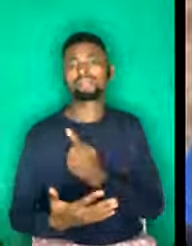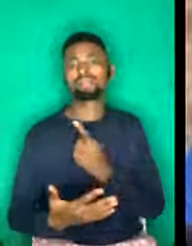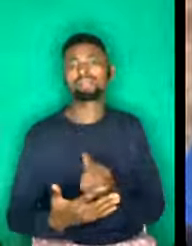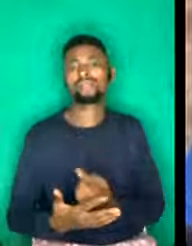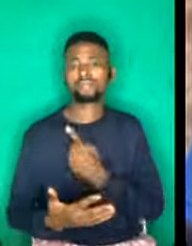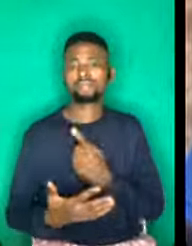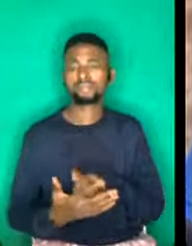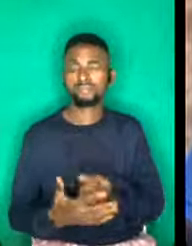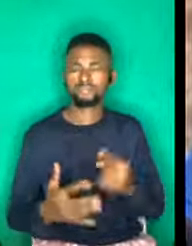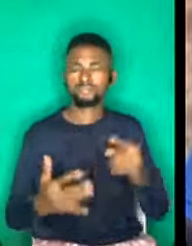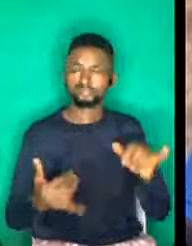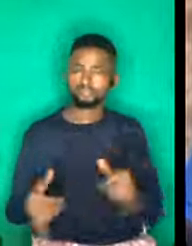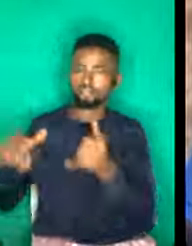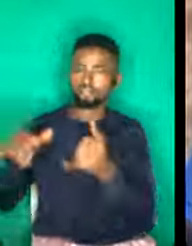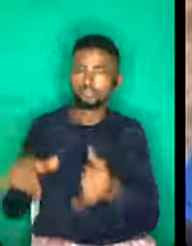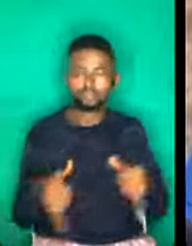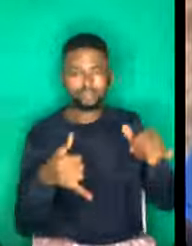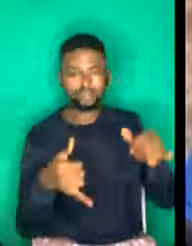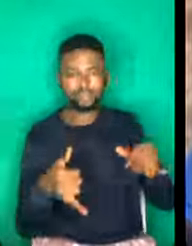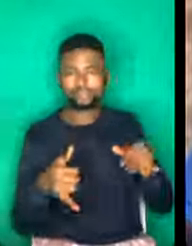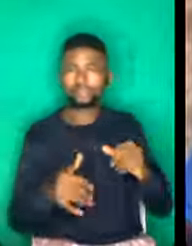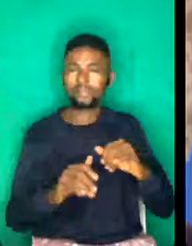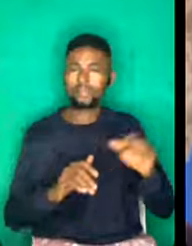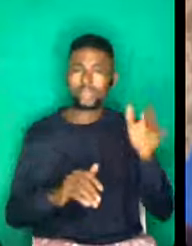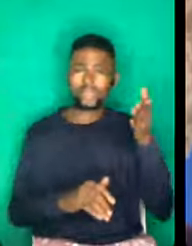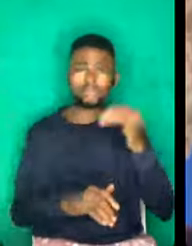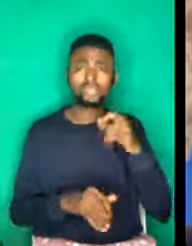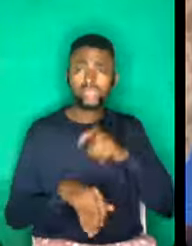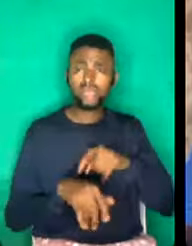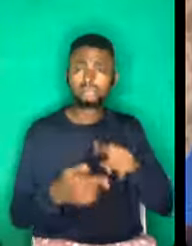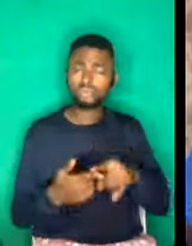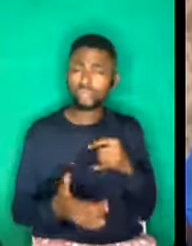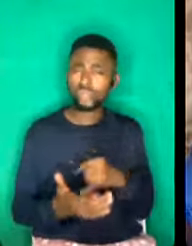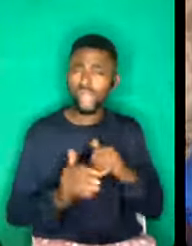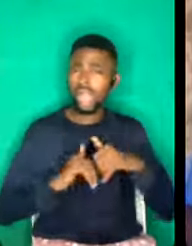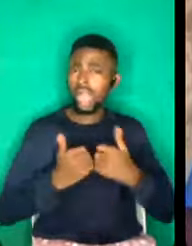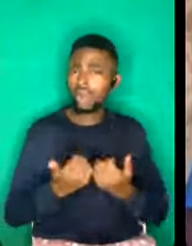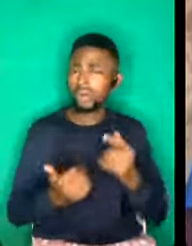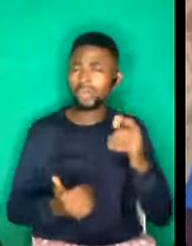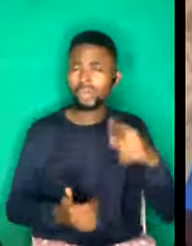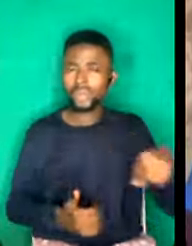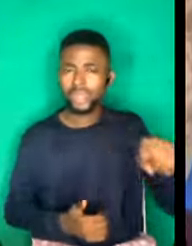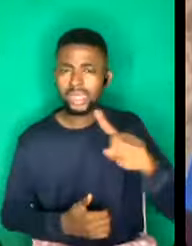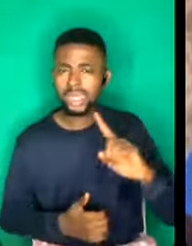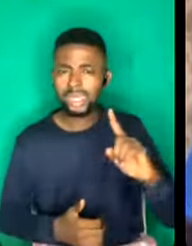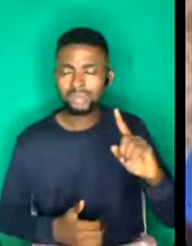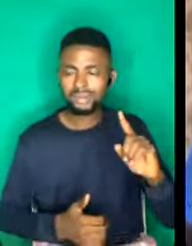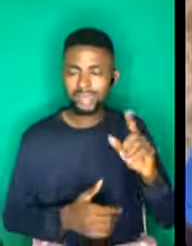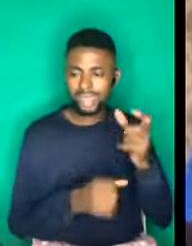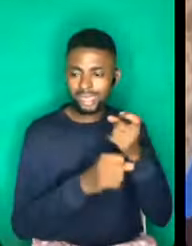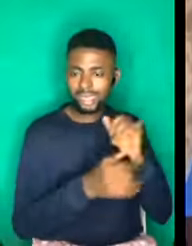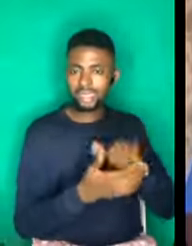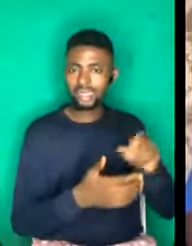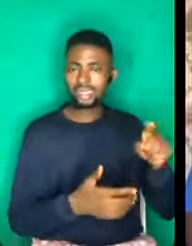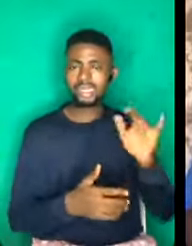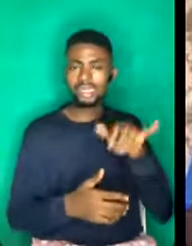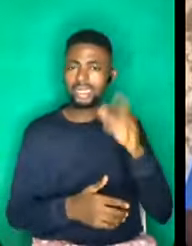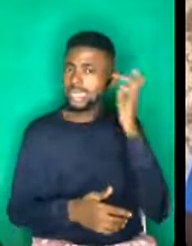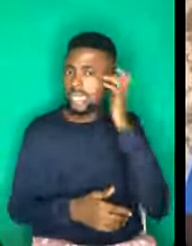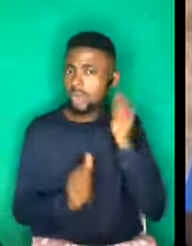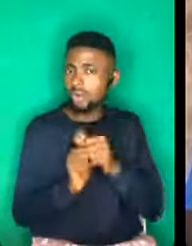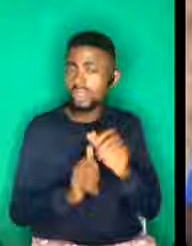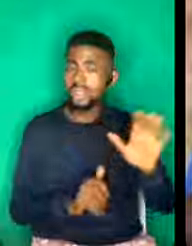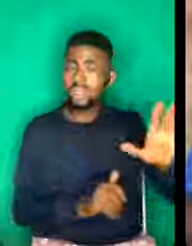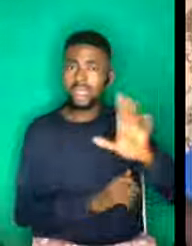get this timing? They see. Of course, they hear with their eyes. So why not we use that